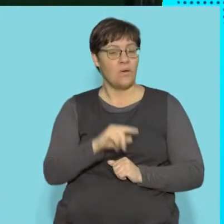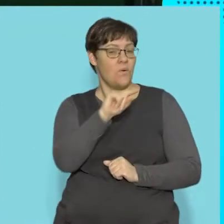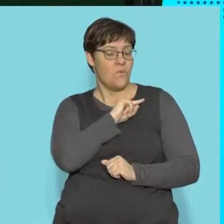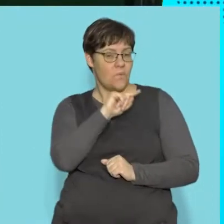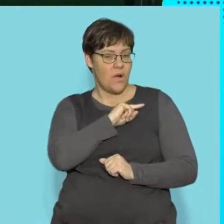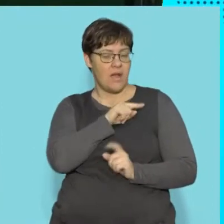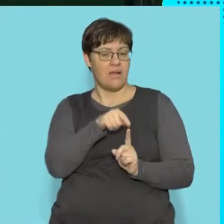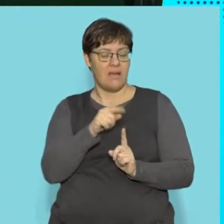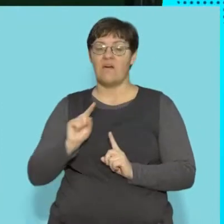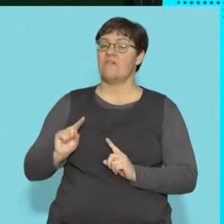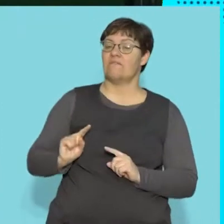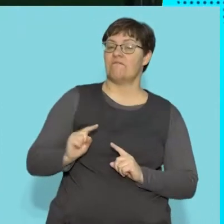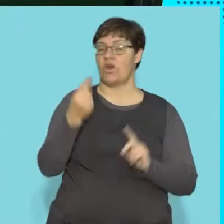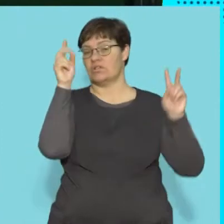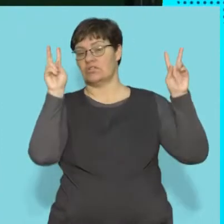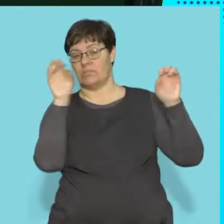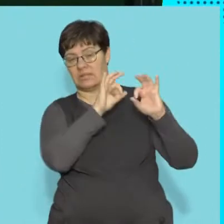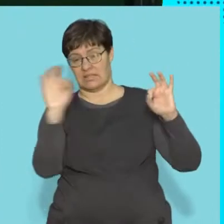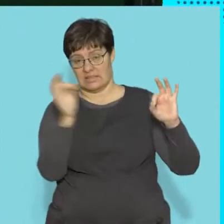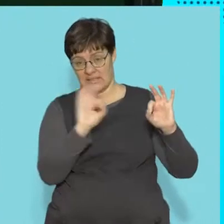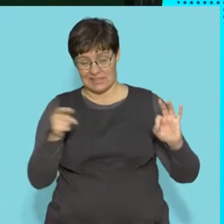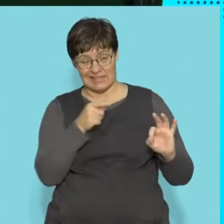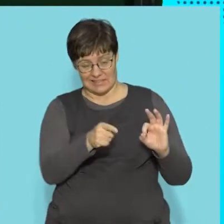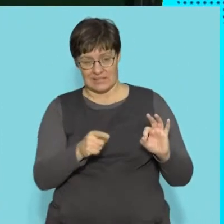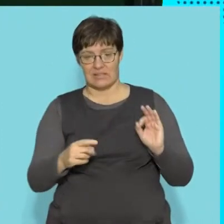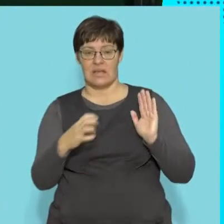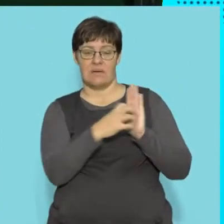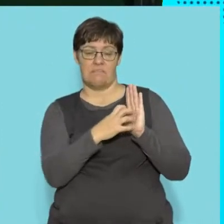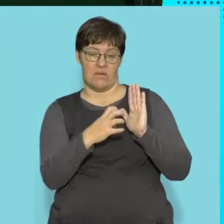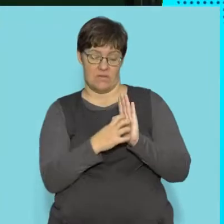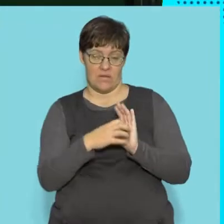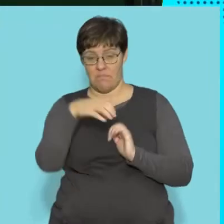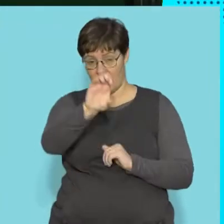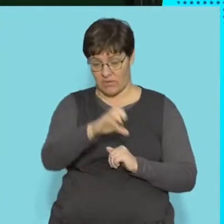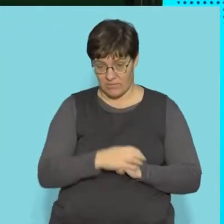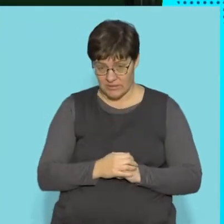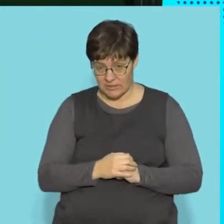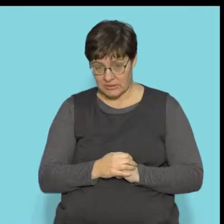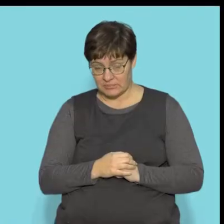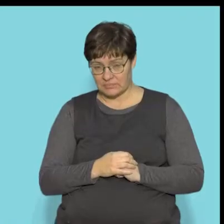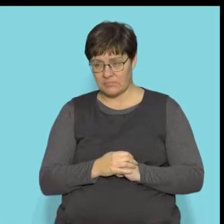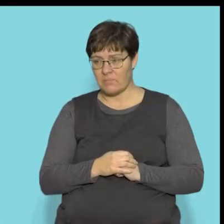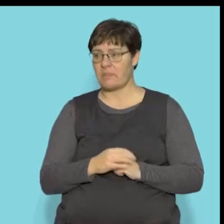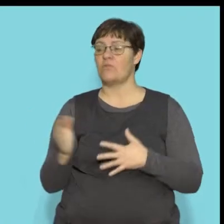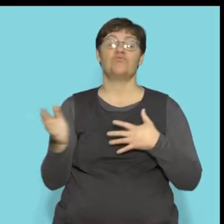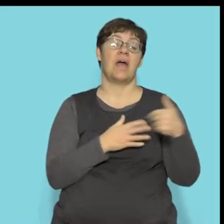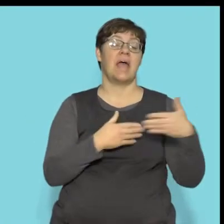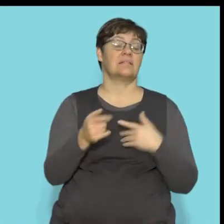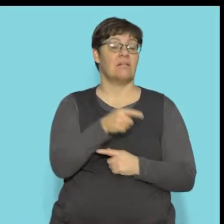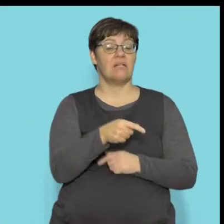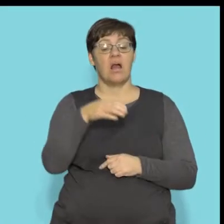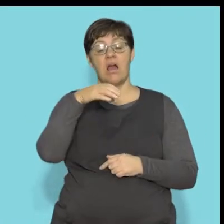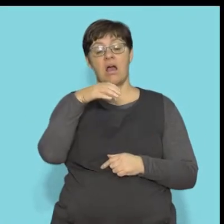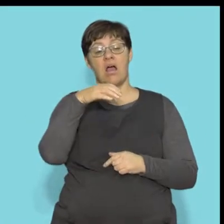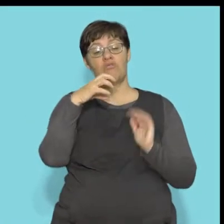be our first topic sentence of our paragraph. So we're dealing here with the kind